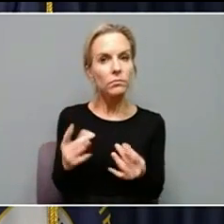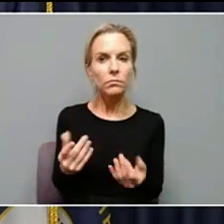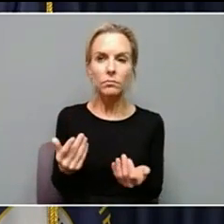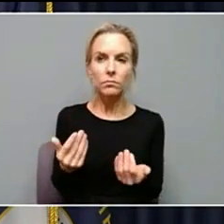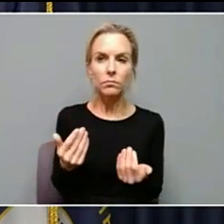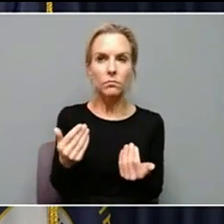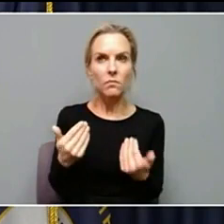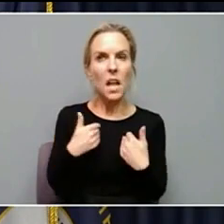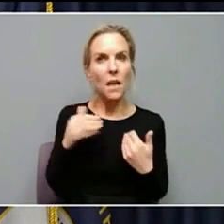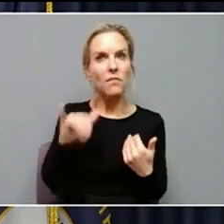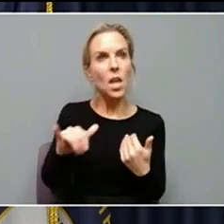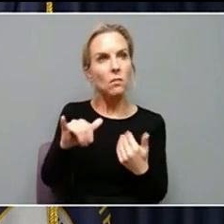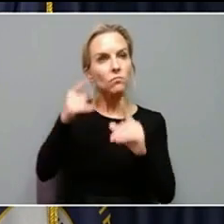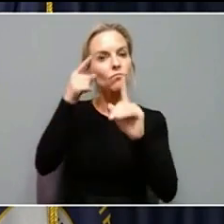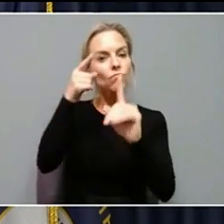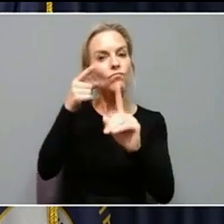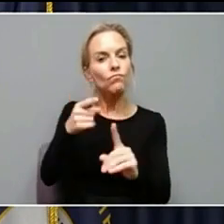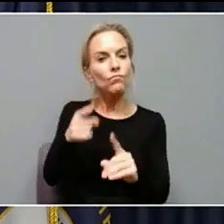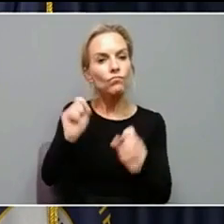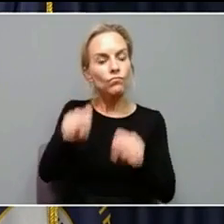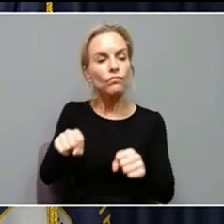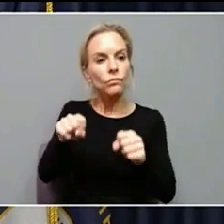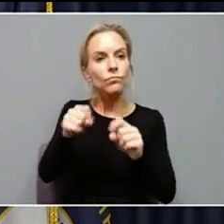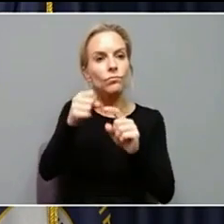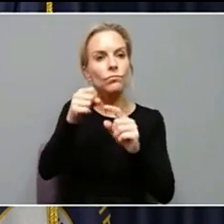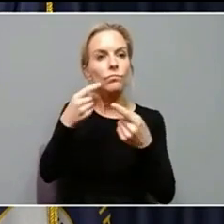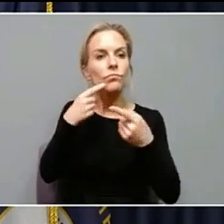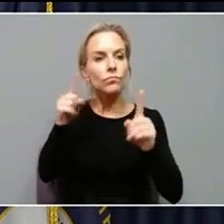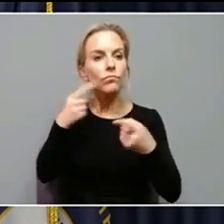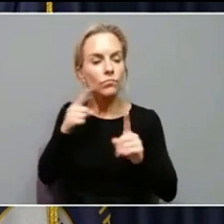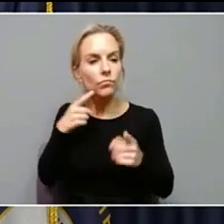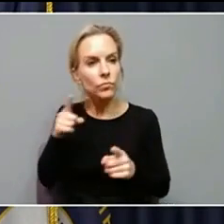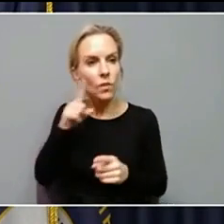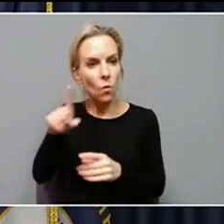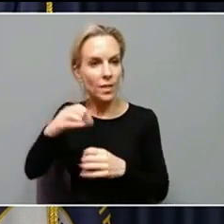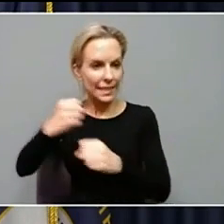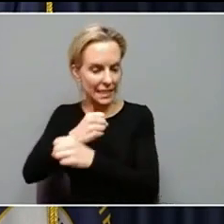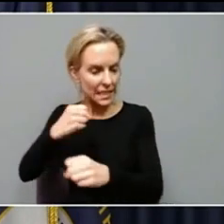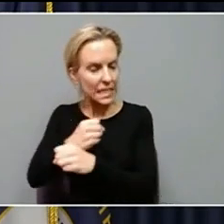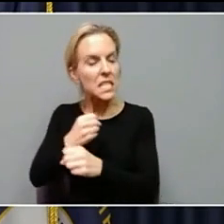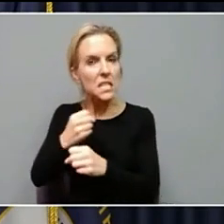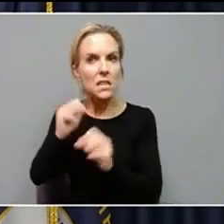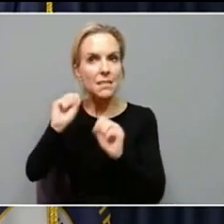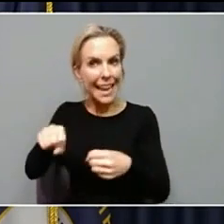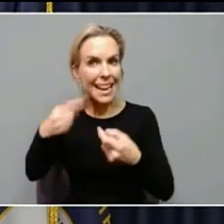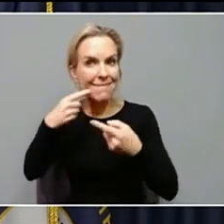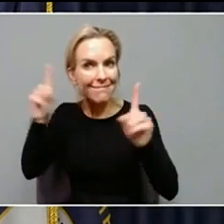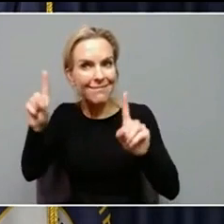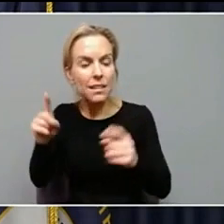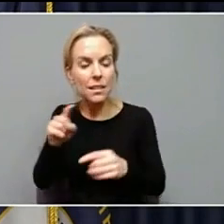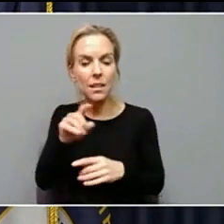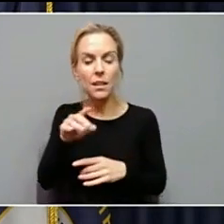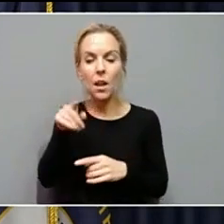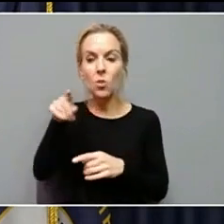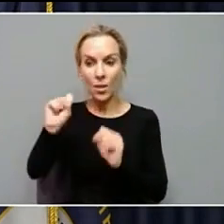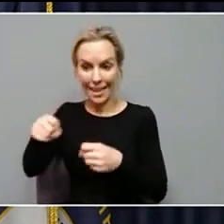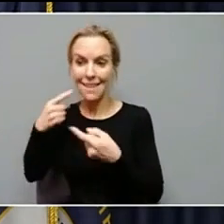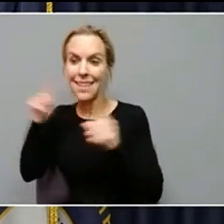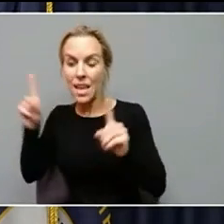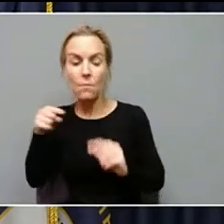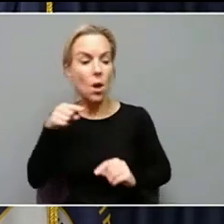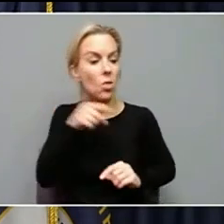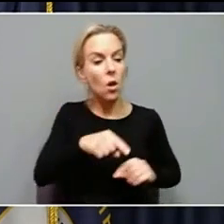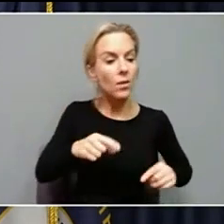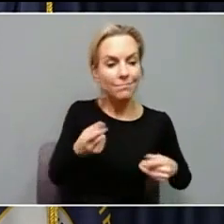have been tangible items and statistics. I believe the intangible aspects of what